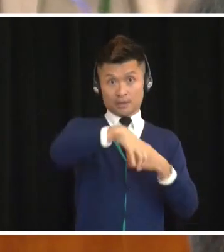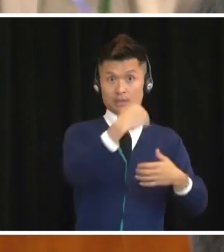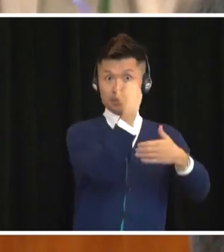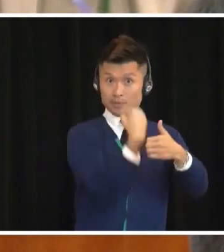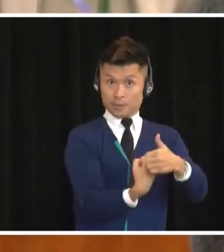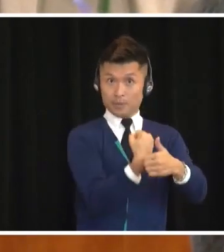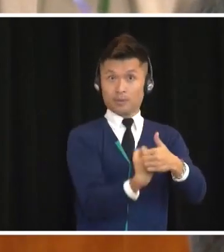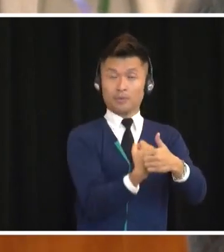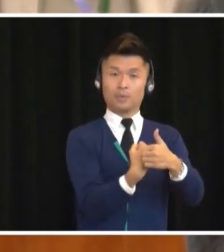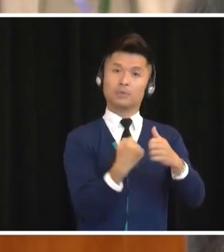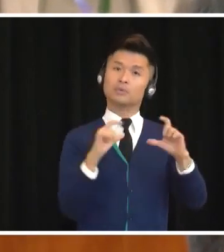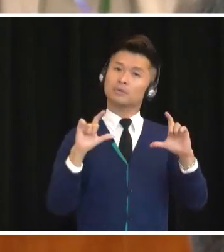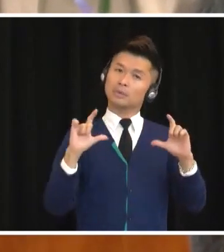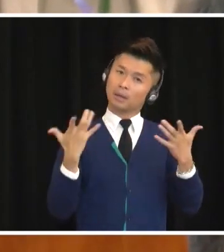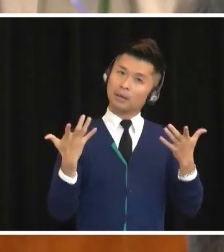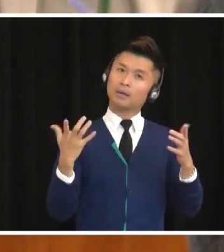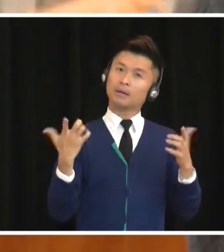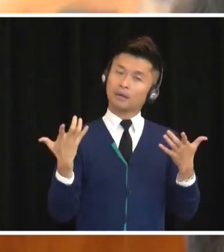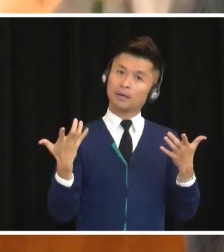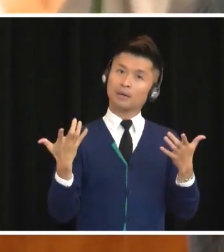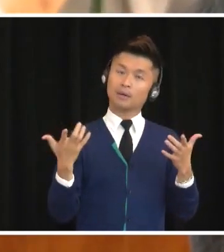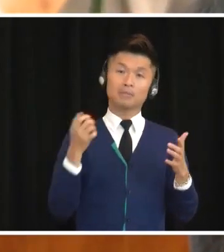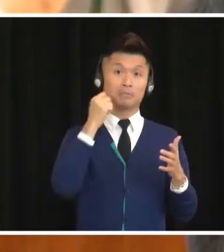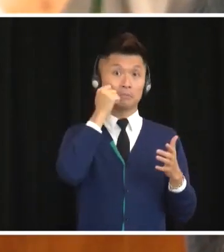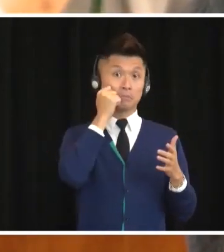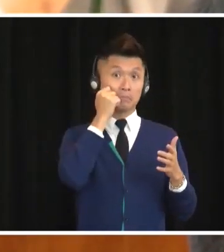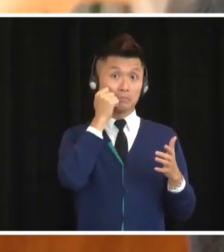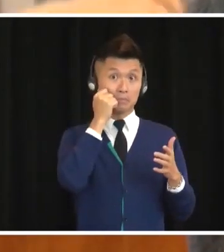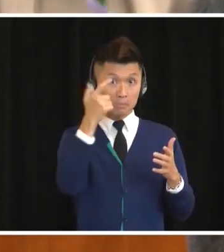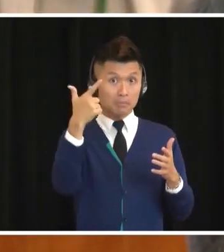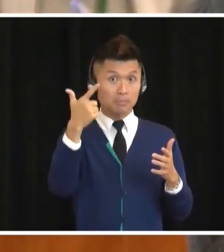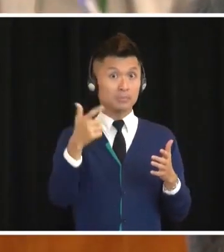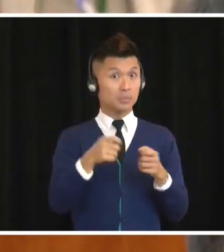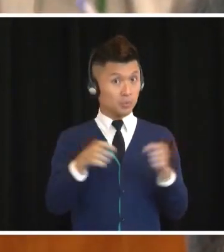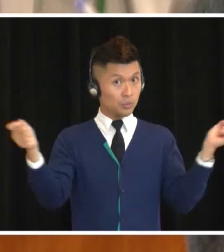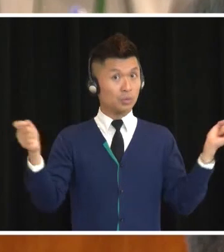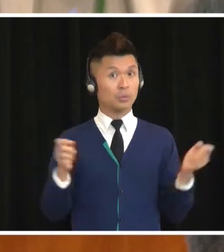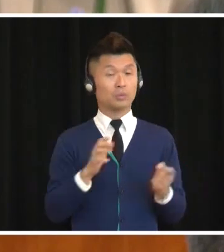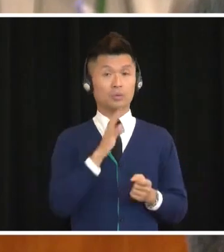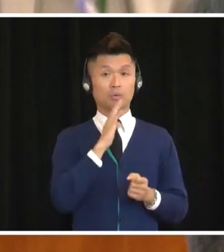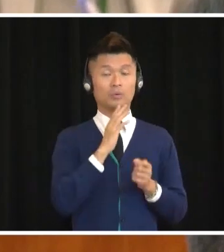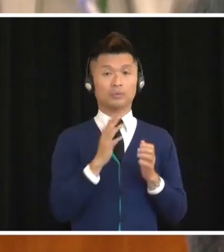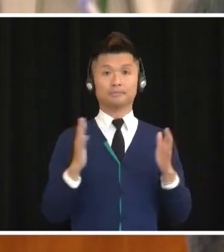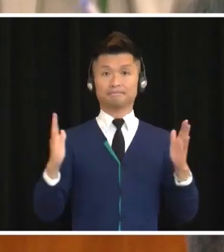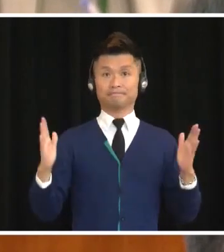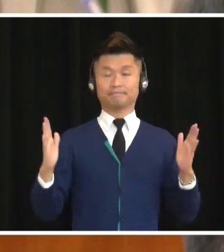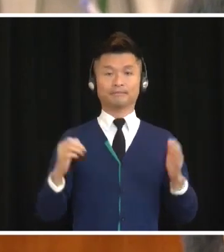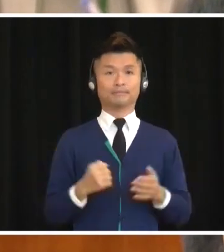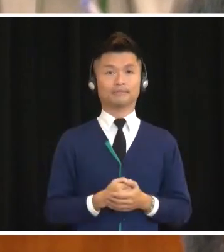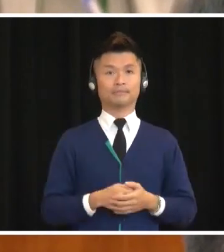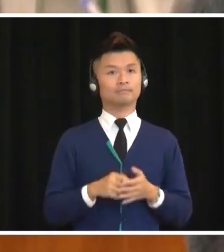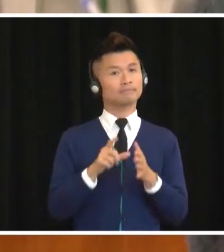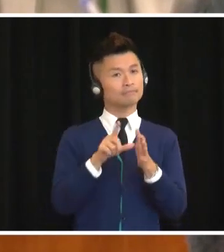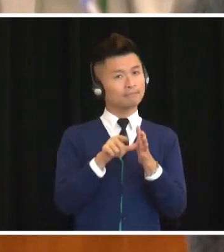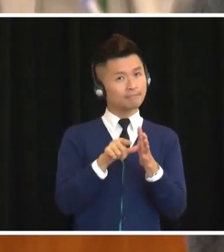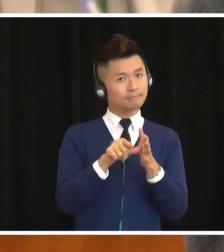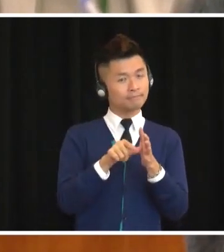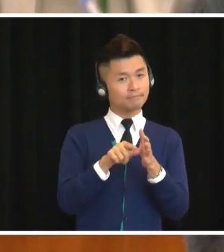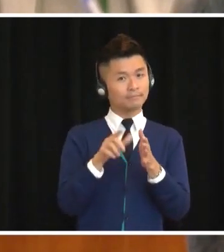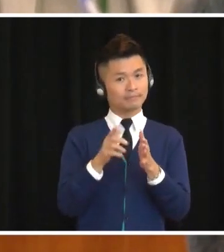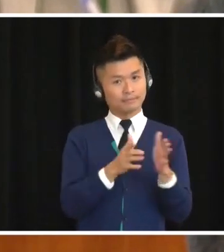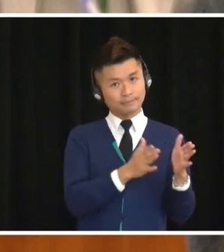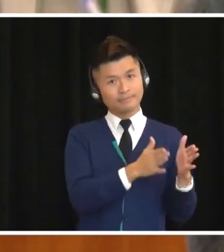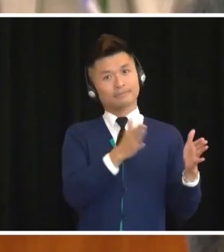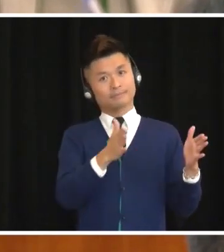that this child will stay in pre-trial detention for as many as